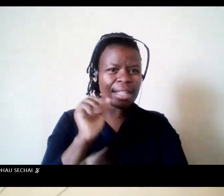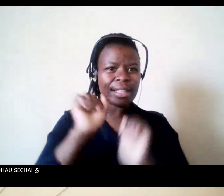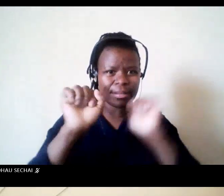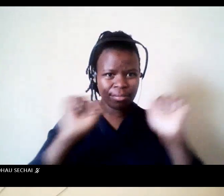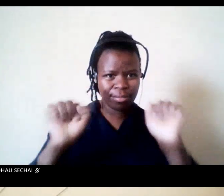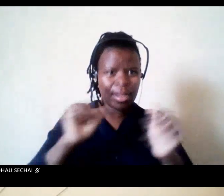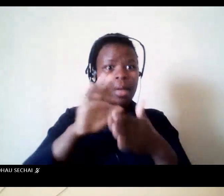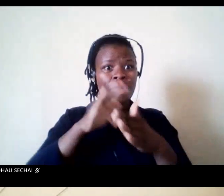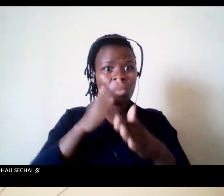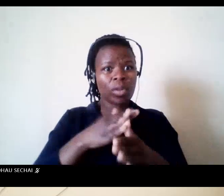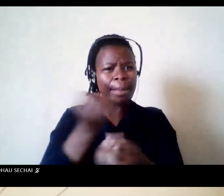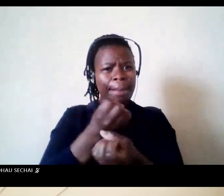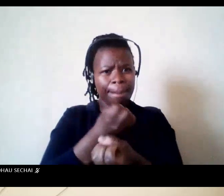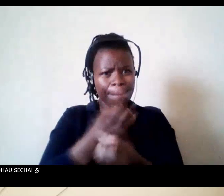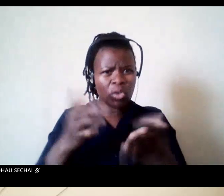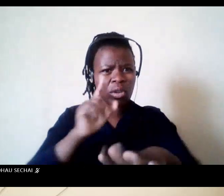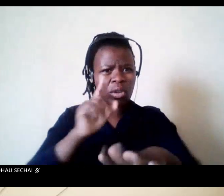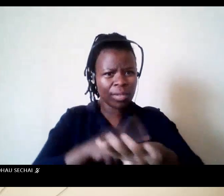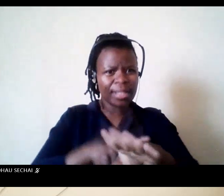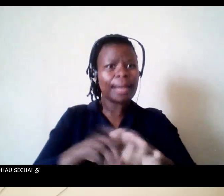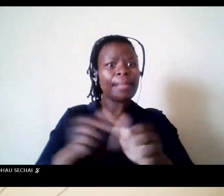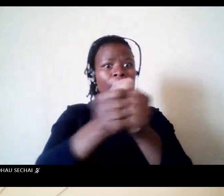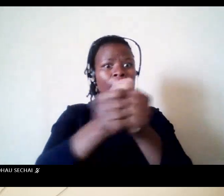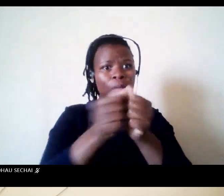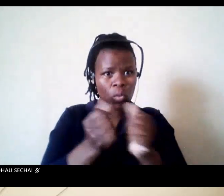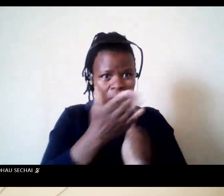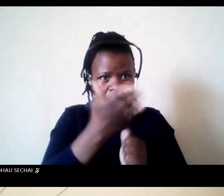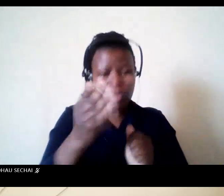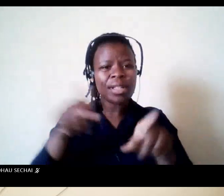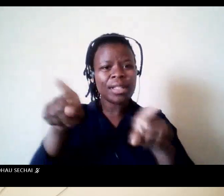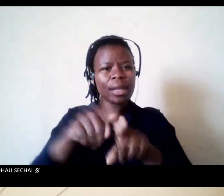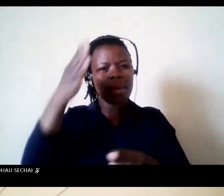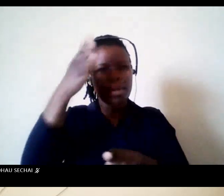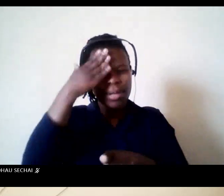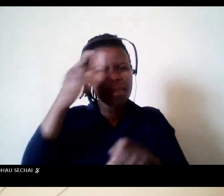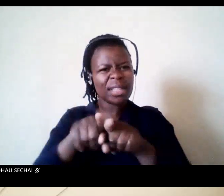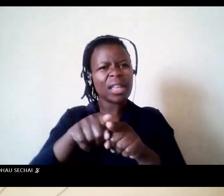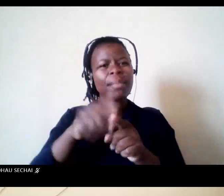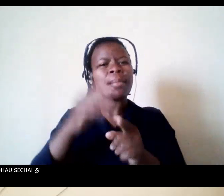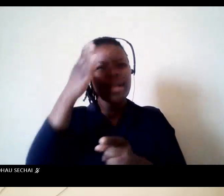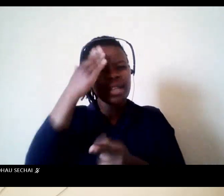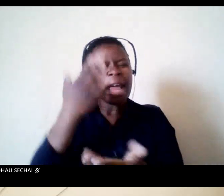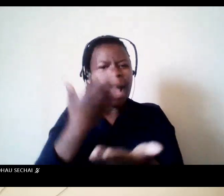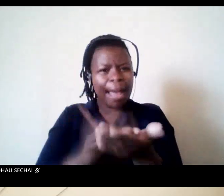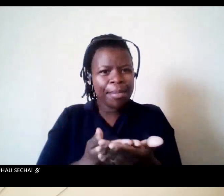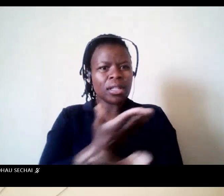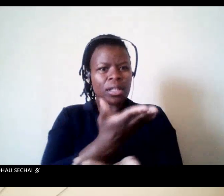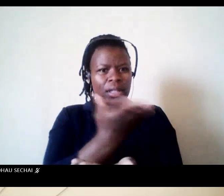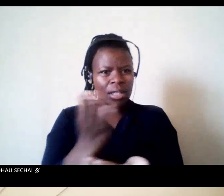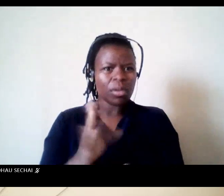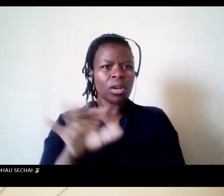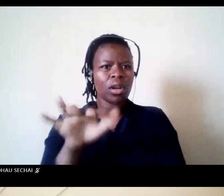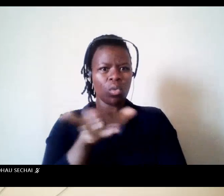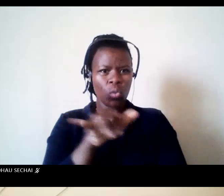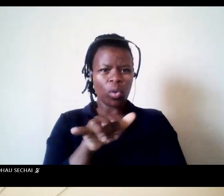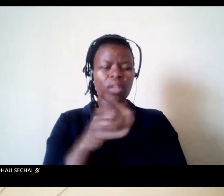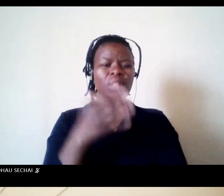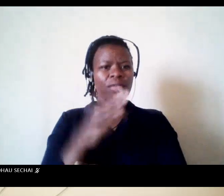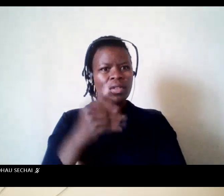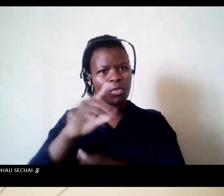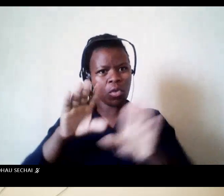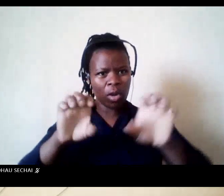and getting to know them and what their abilities are. When it comes to an educational perspective, the caregivers were